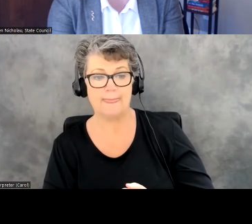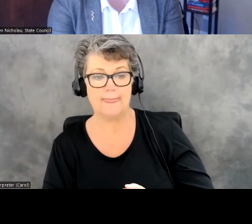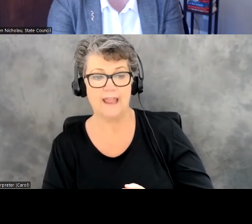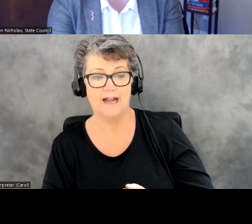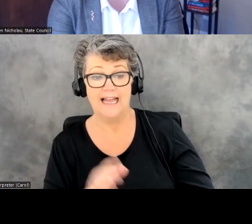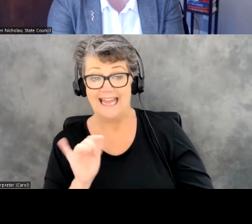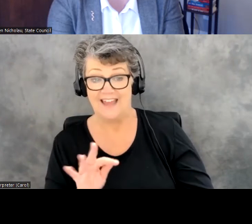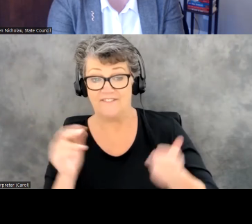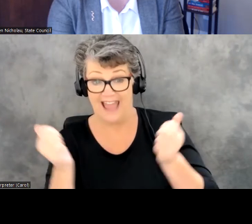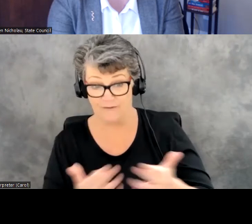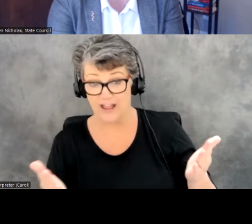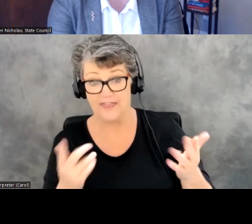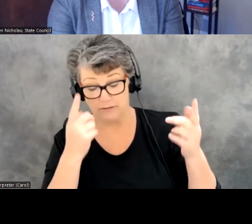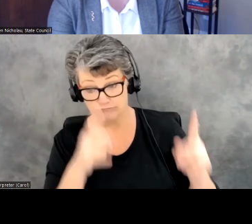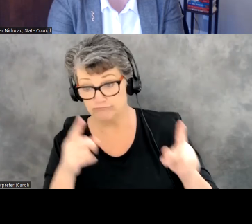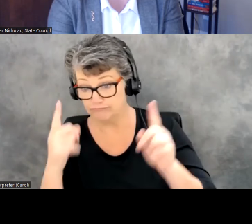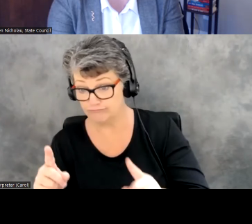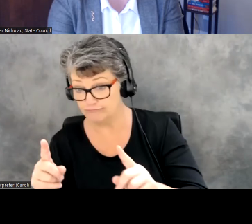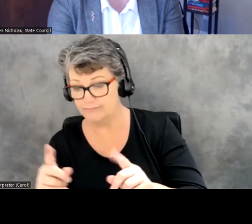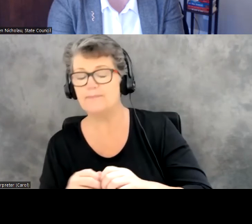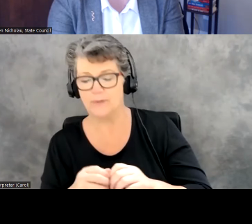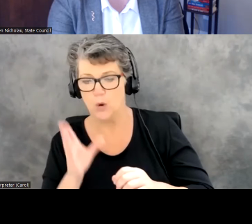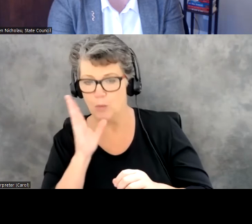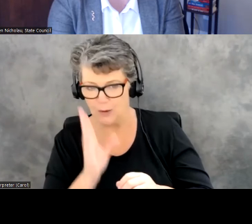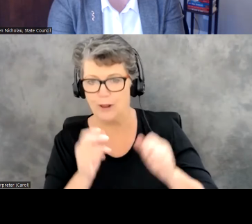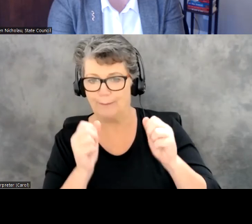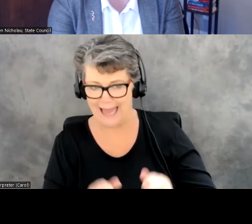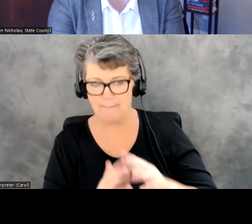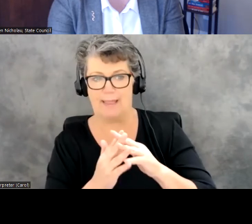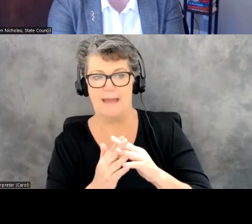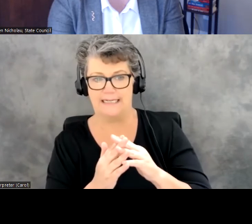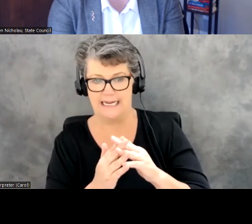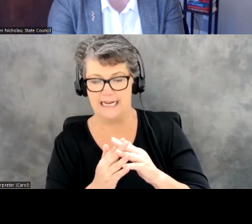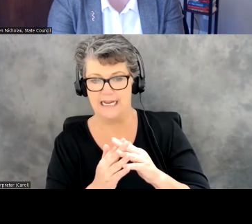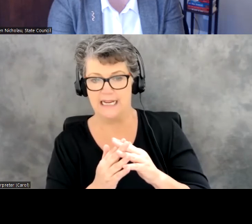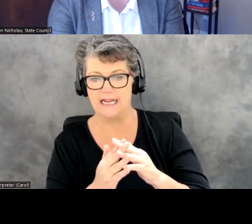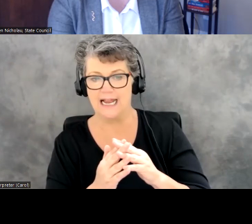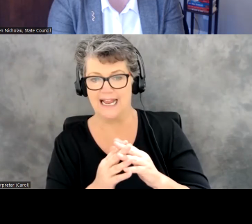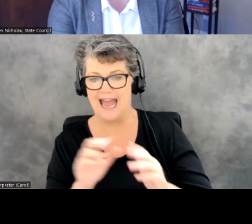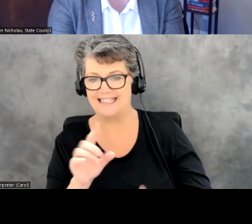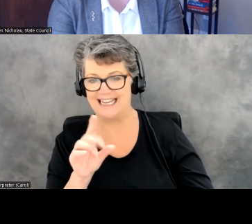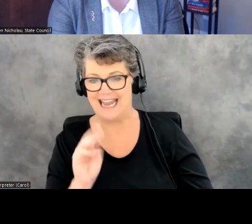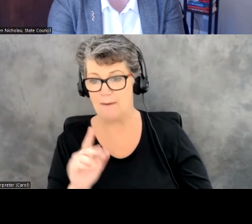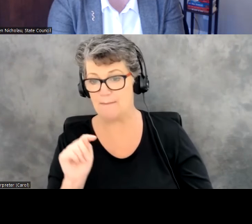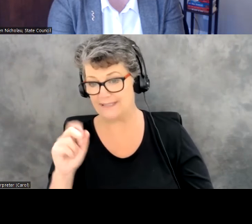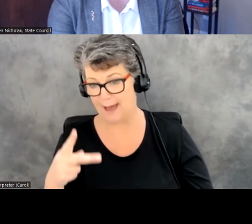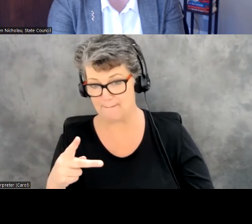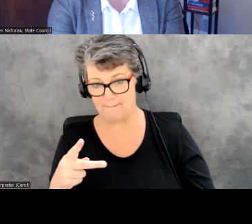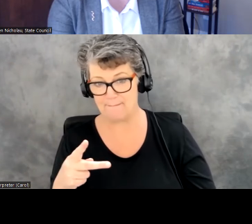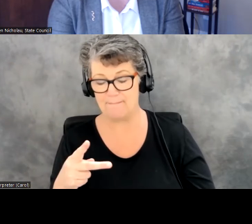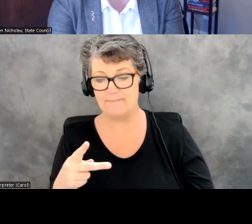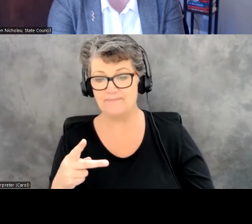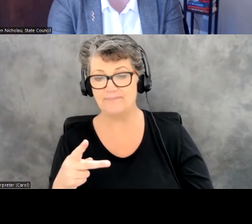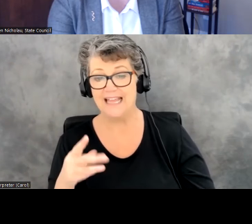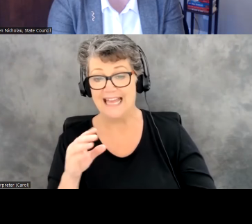If everything is a green light, then we will be implementing the supported decision-making technical assistance